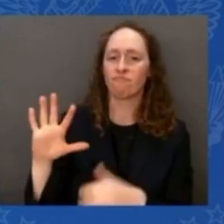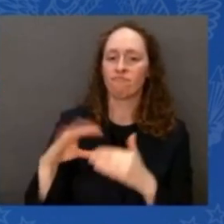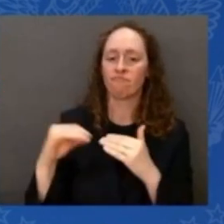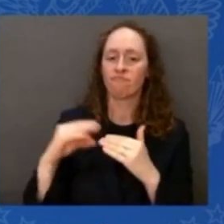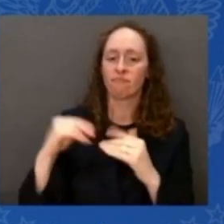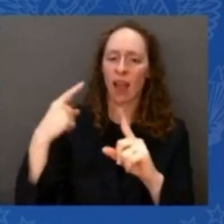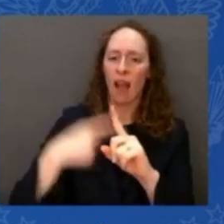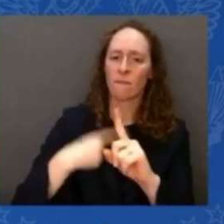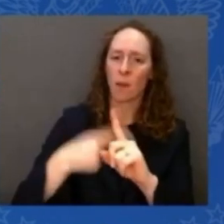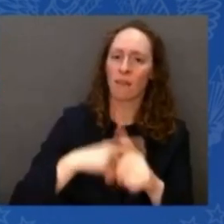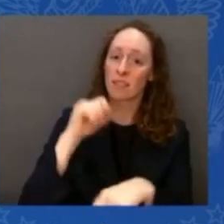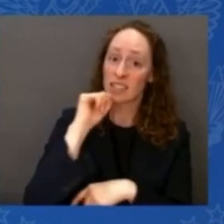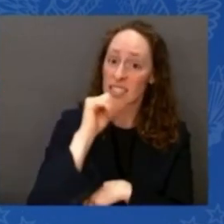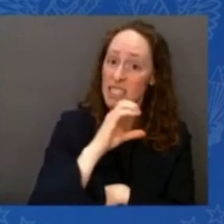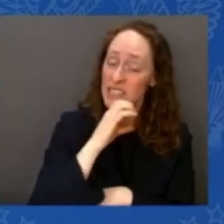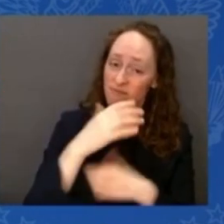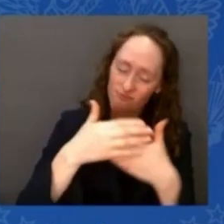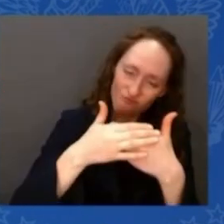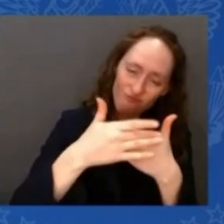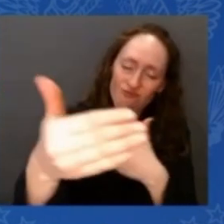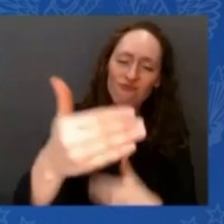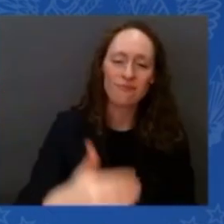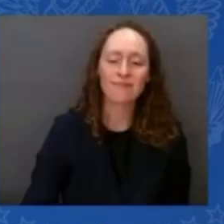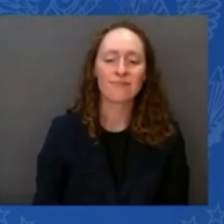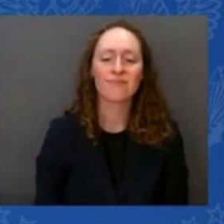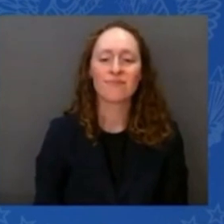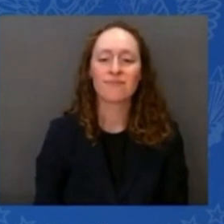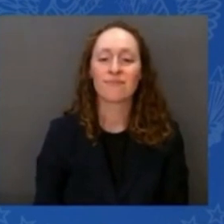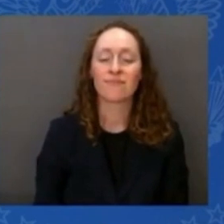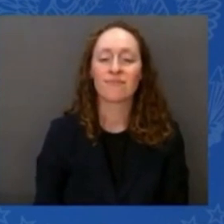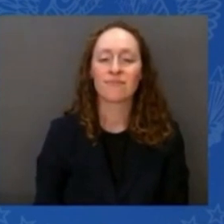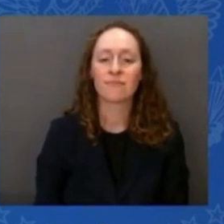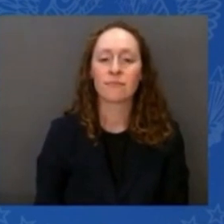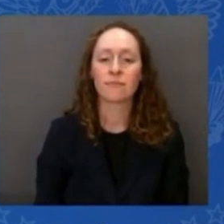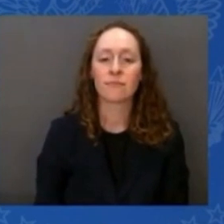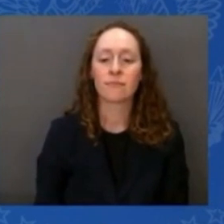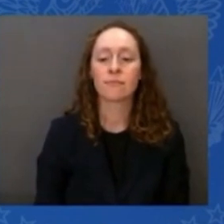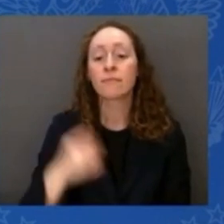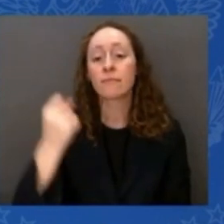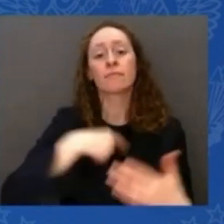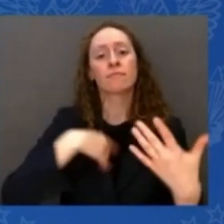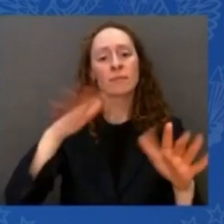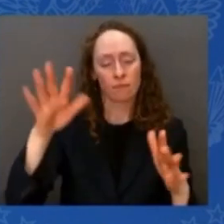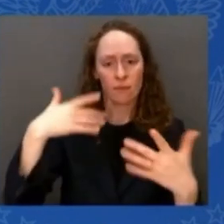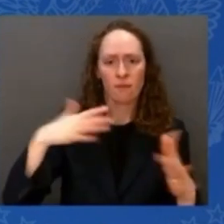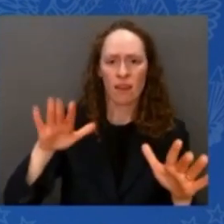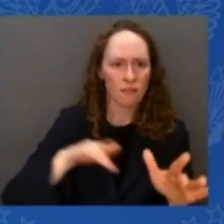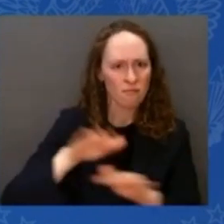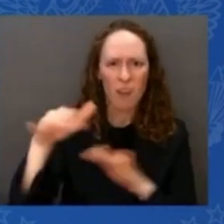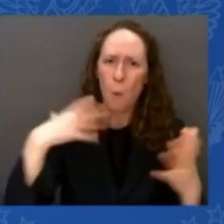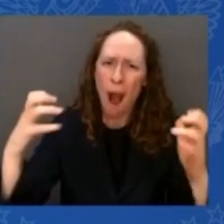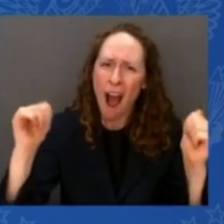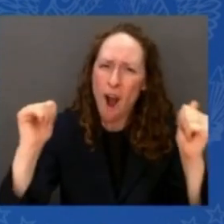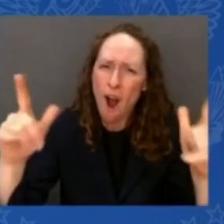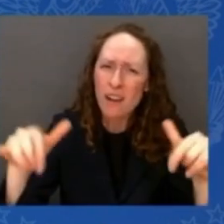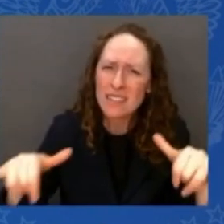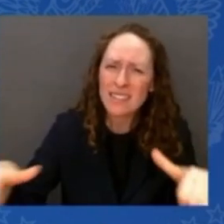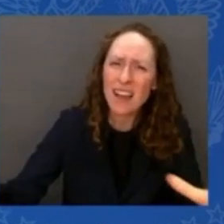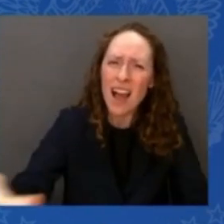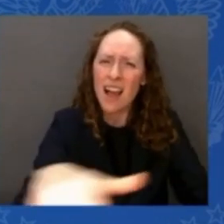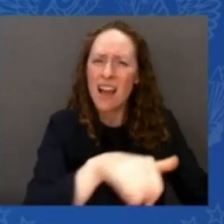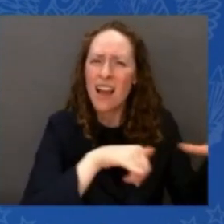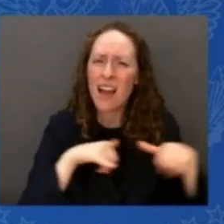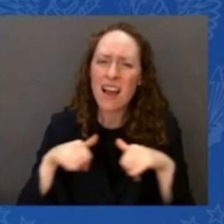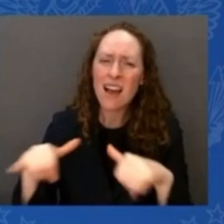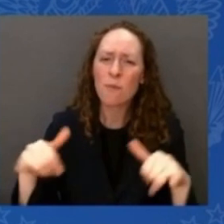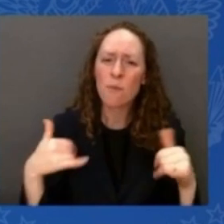When I introduced it, it was for all Americans. Got over 200,000 kids. Type 2 diabetes, they're not covered.